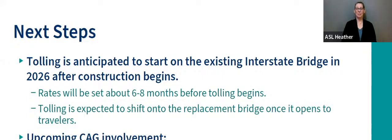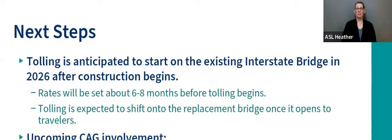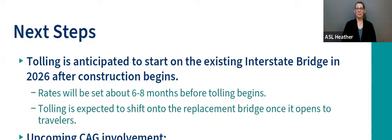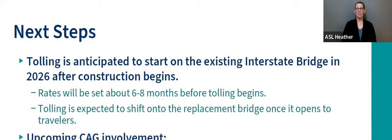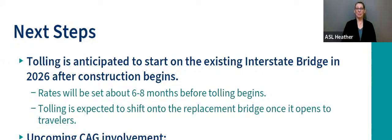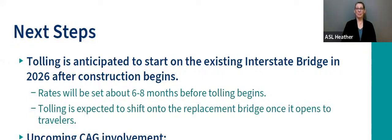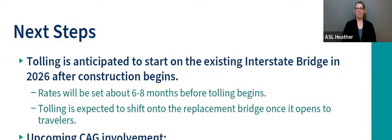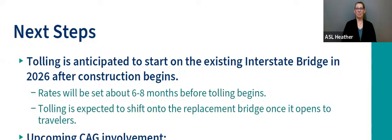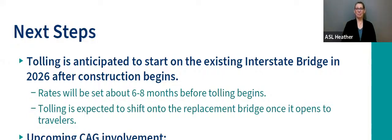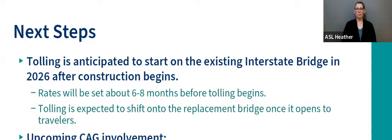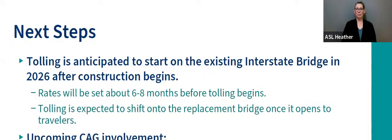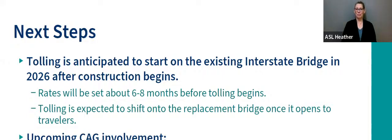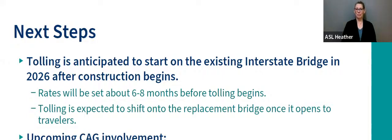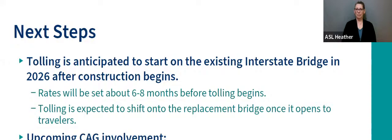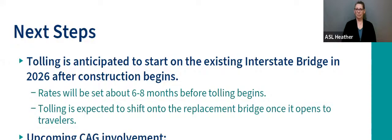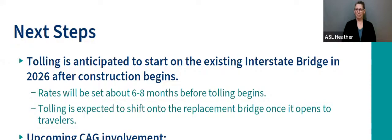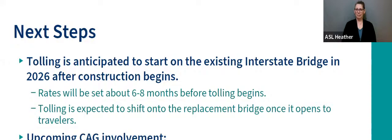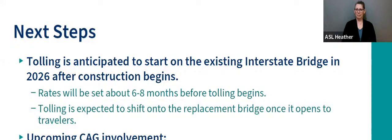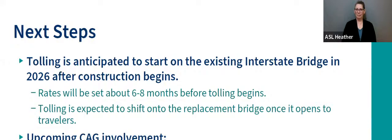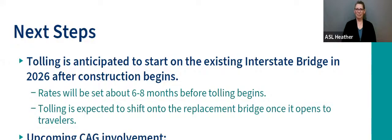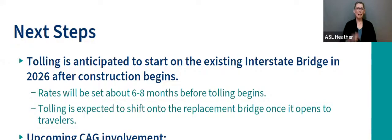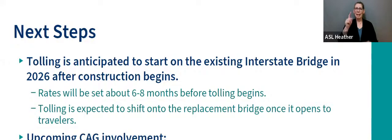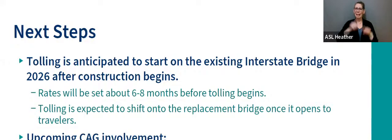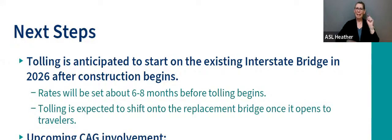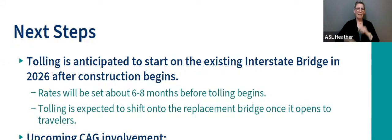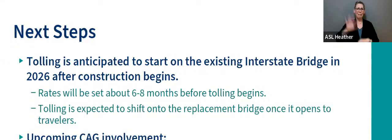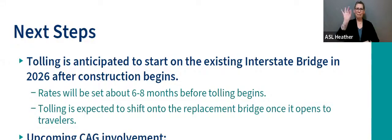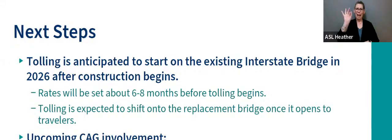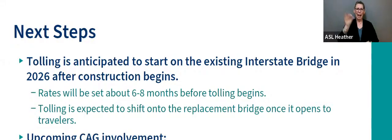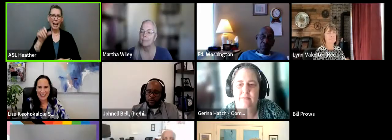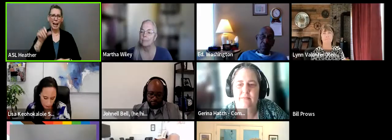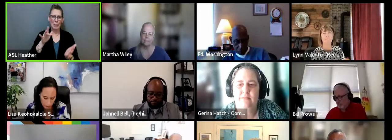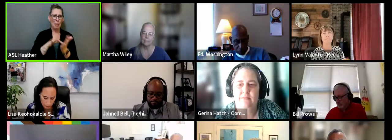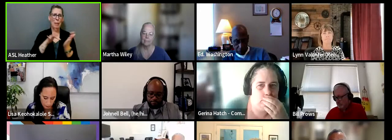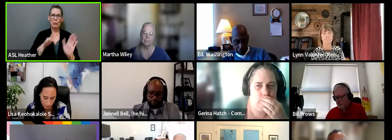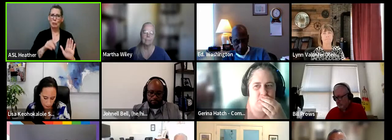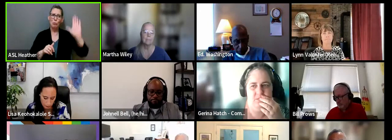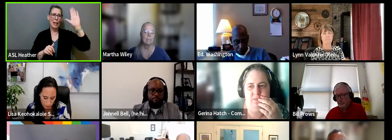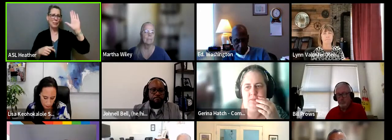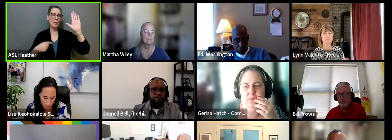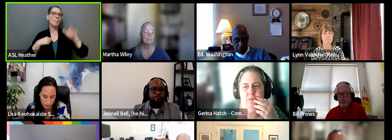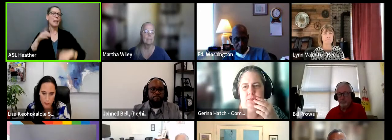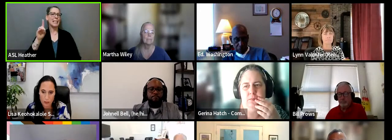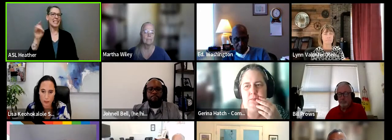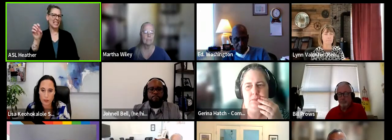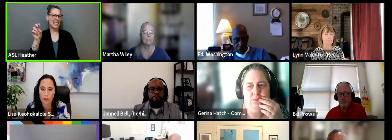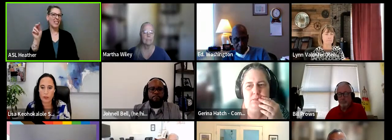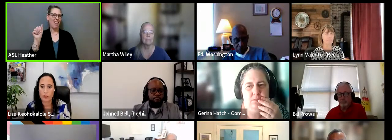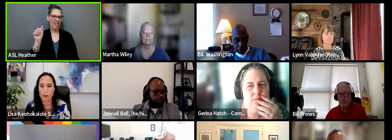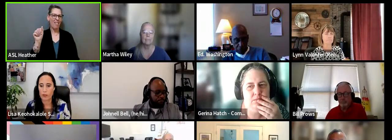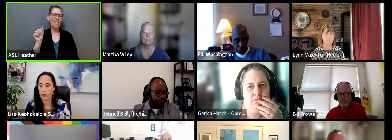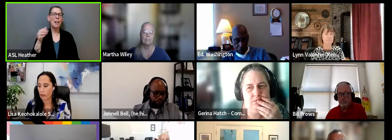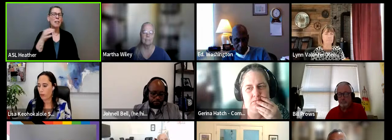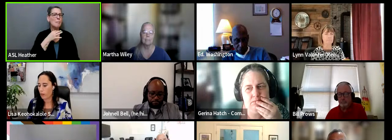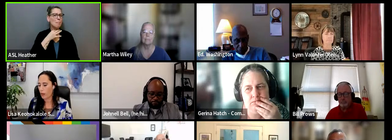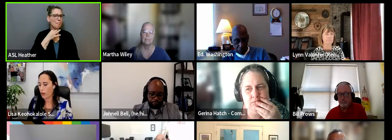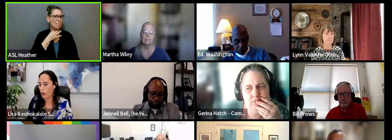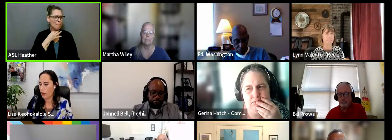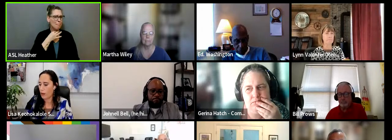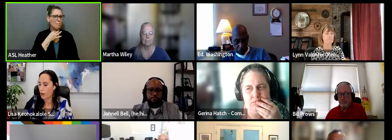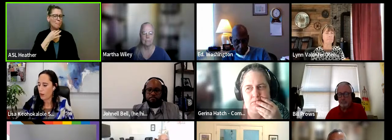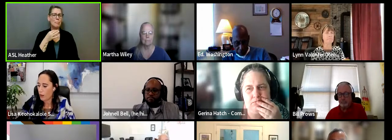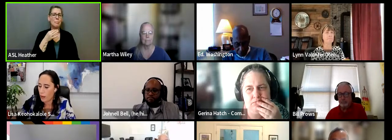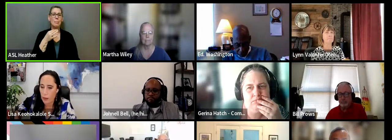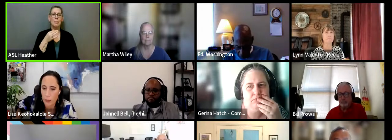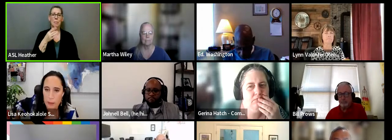I can't find the button to raise my hand. Sorry. This is Dina, and I was just curious, given that there